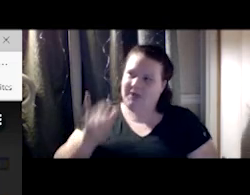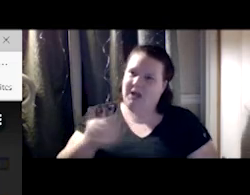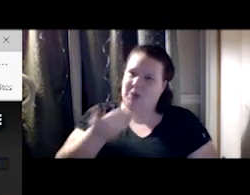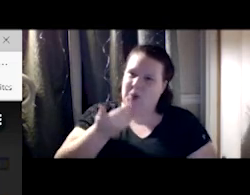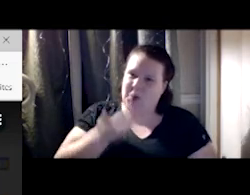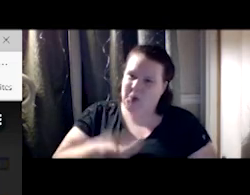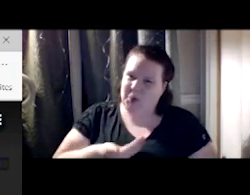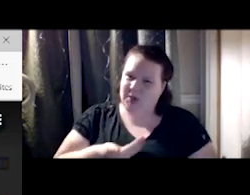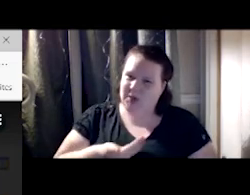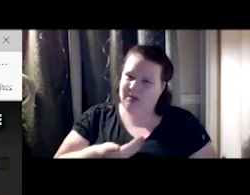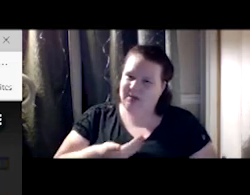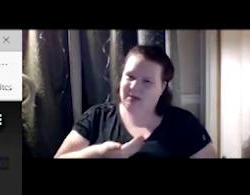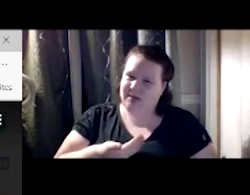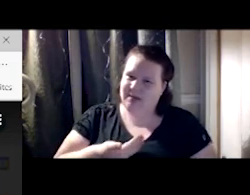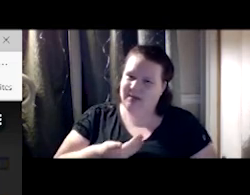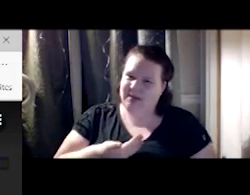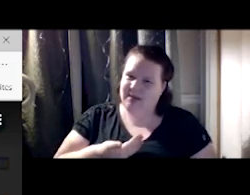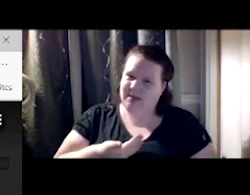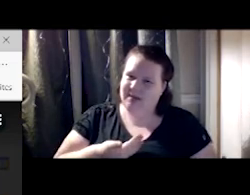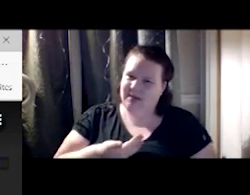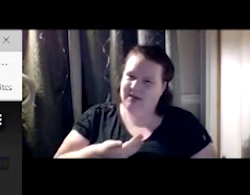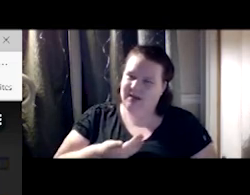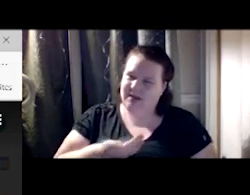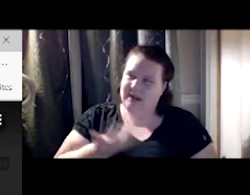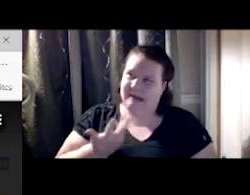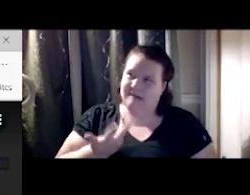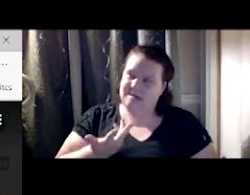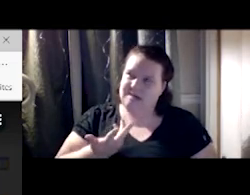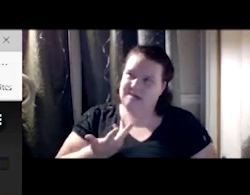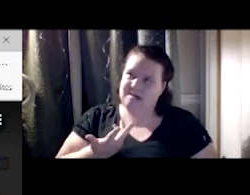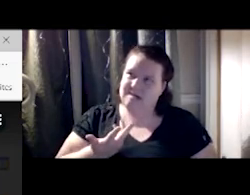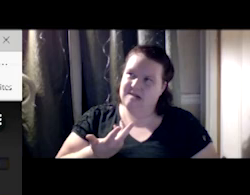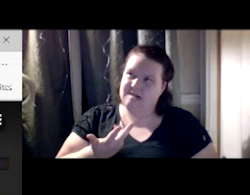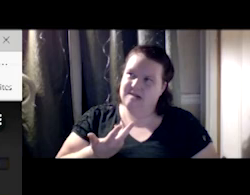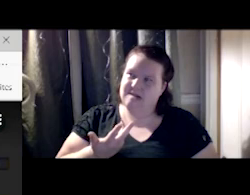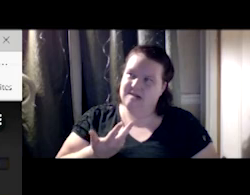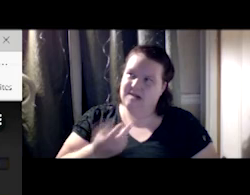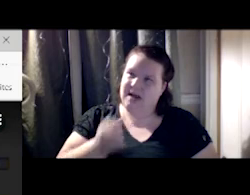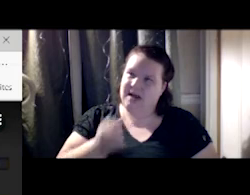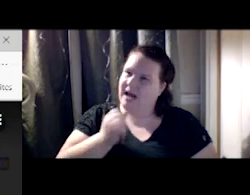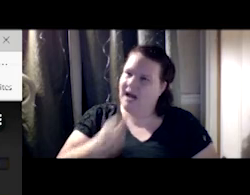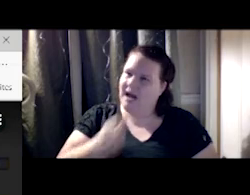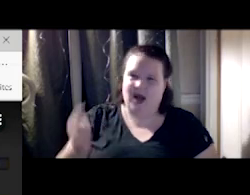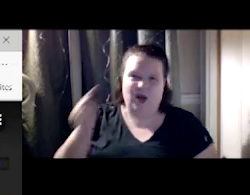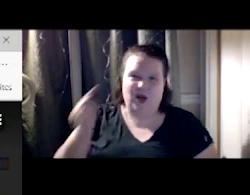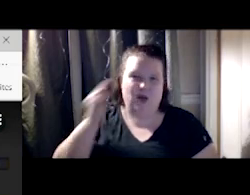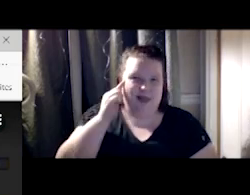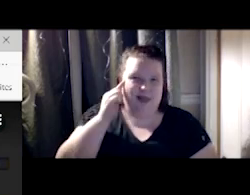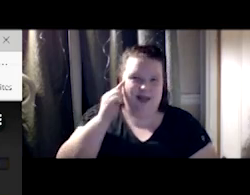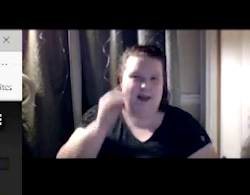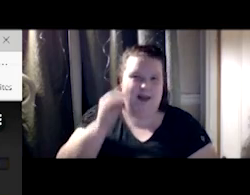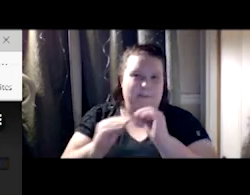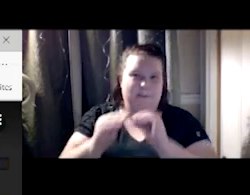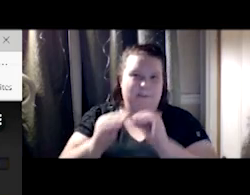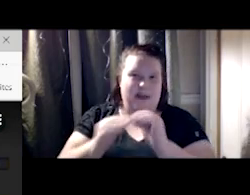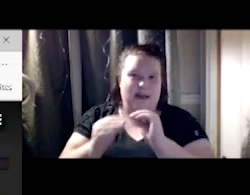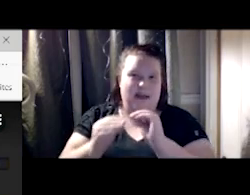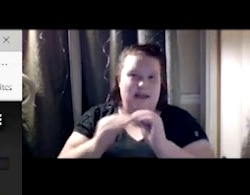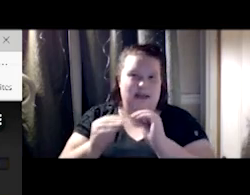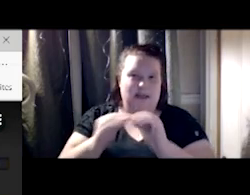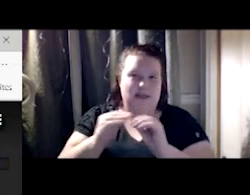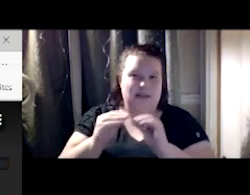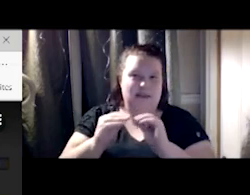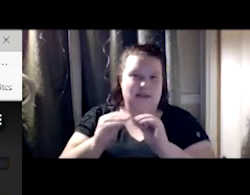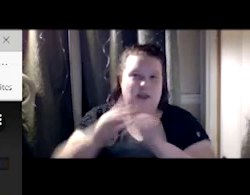I don't think that the maintenance factor was also considered in the new buildings. I think we just got the price of what a